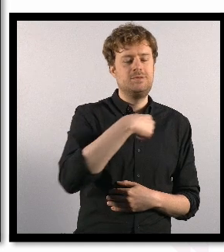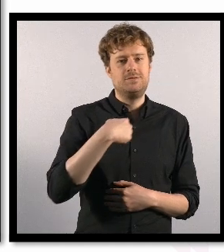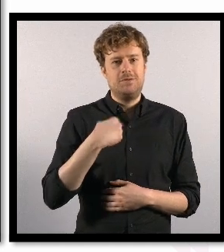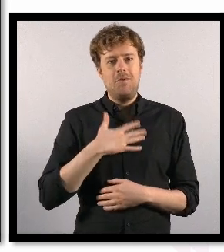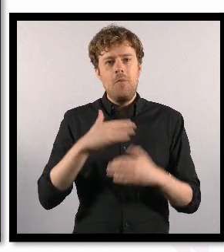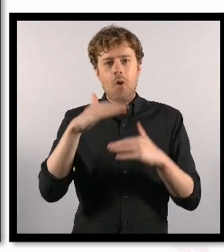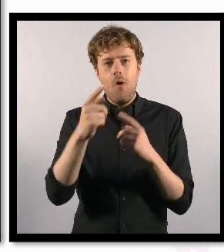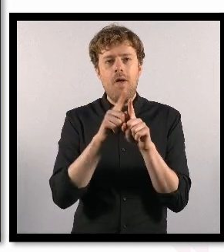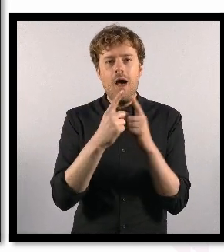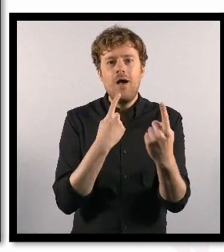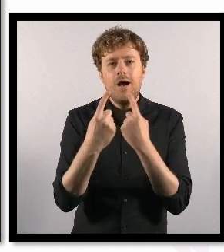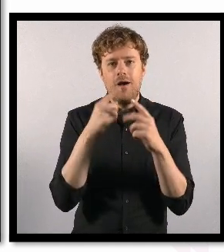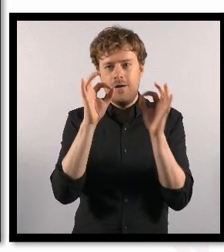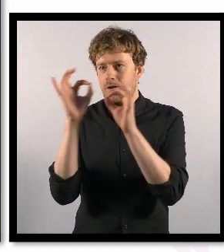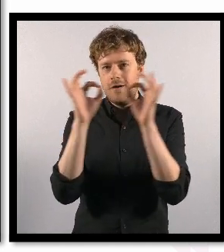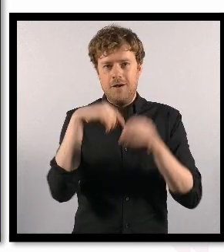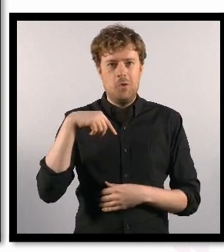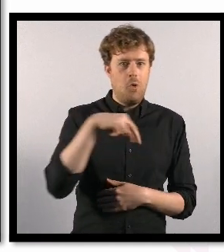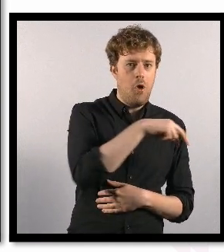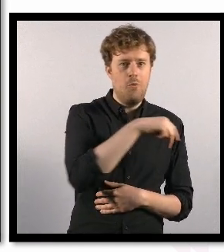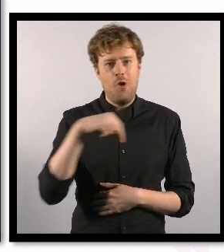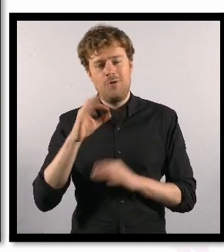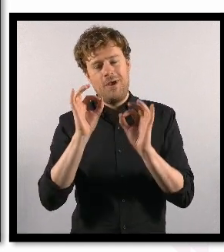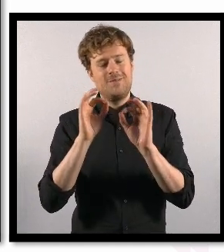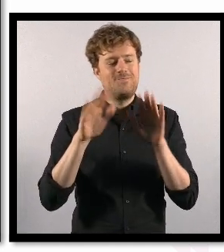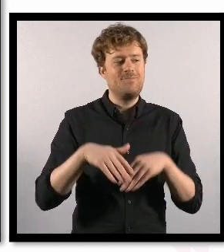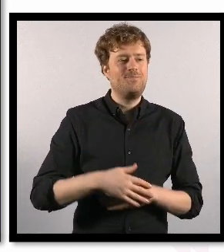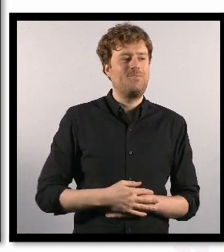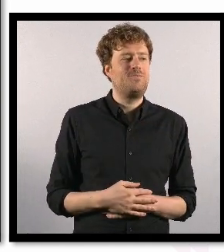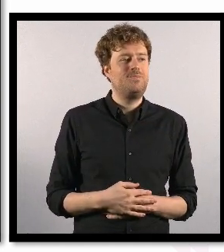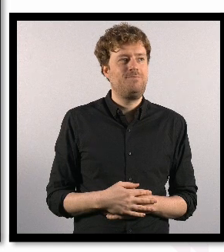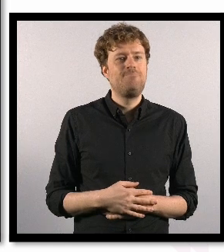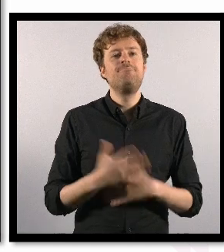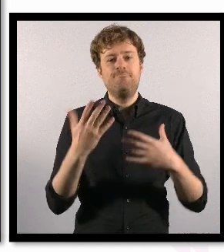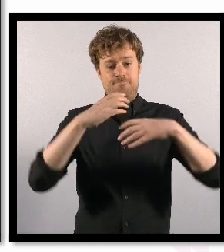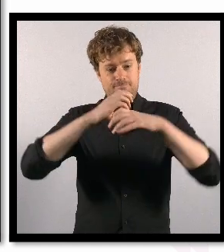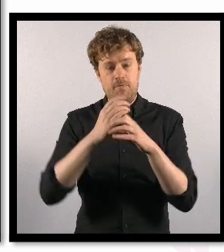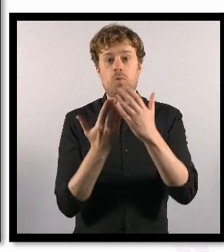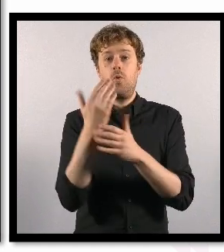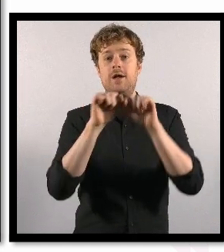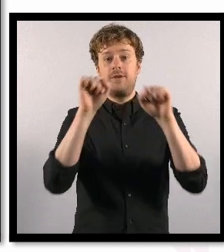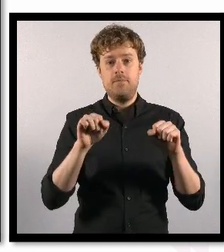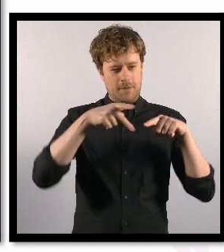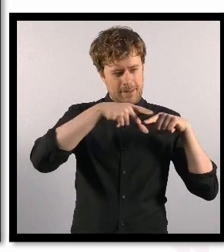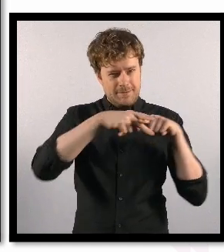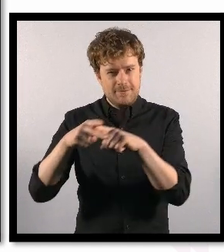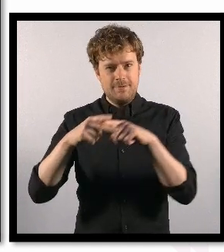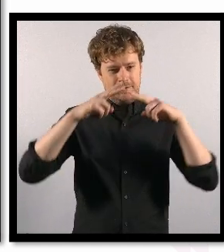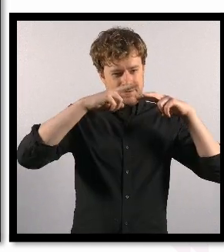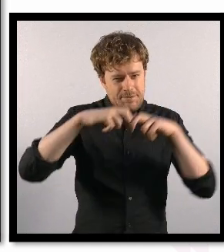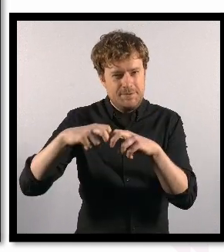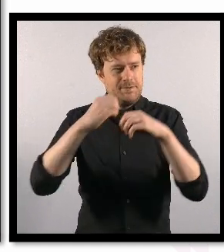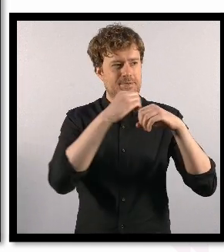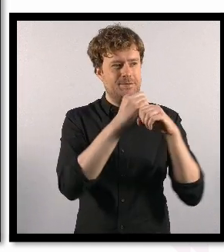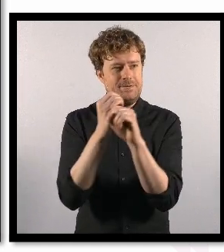So these ensembles are what the pharma field is lacking nowadays, and this is something